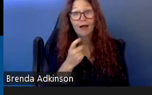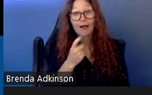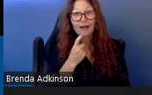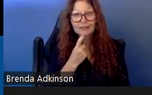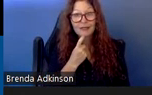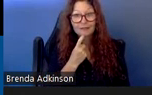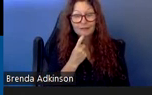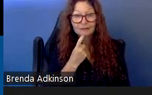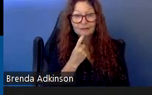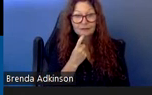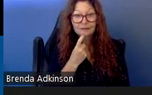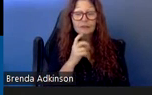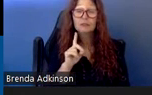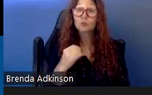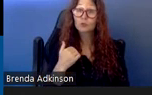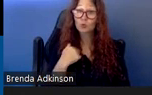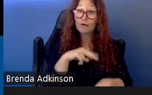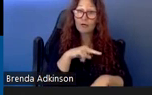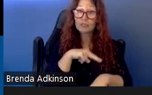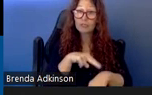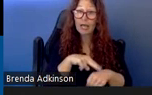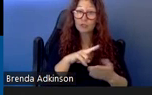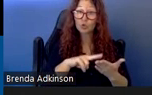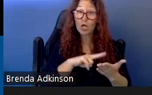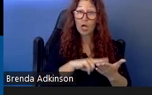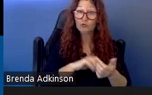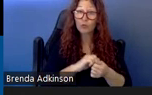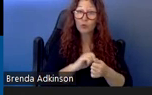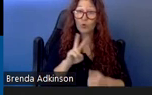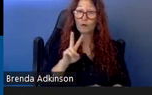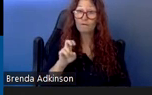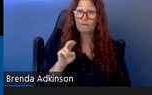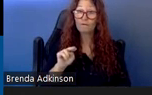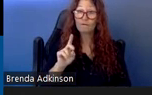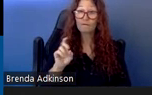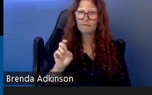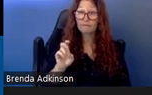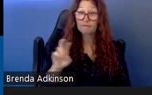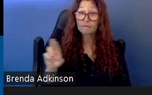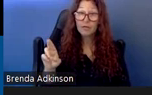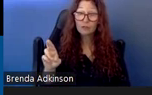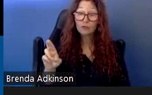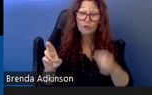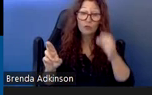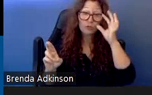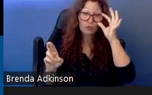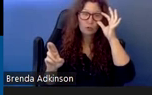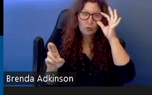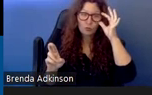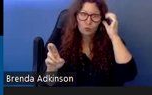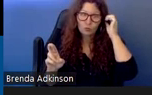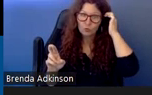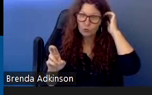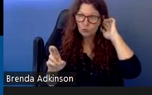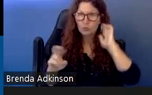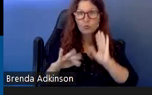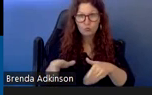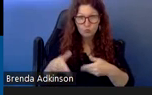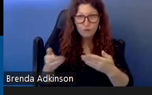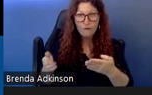have a national contract with a vendor who sources rooms that